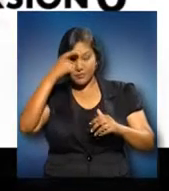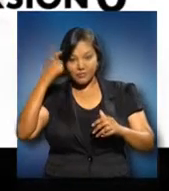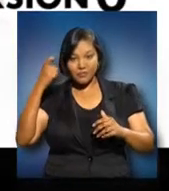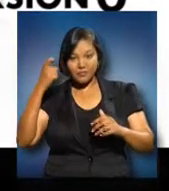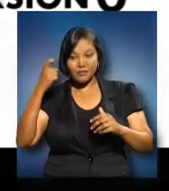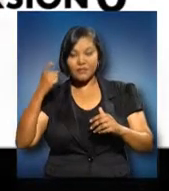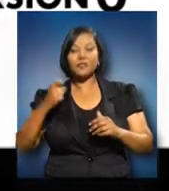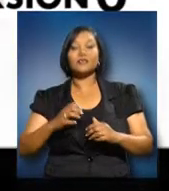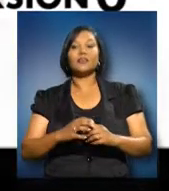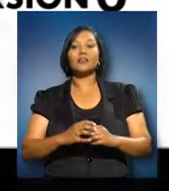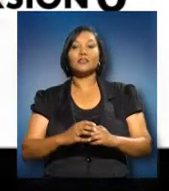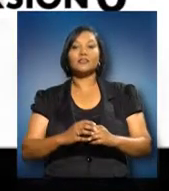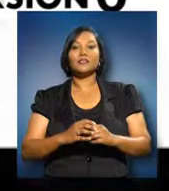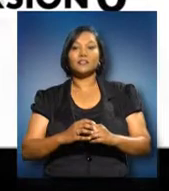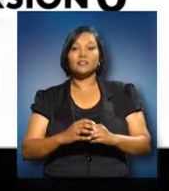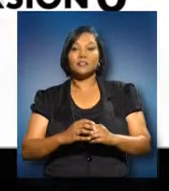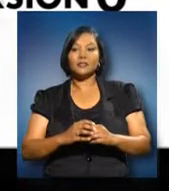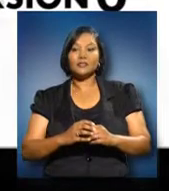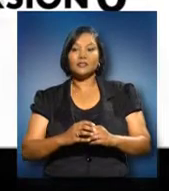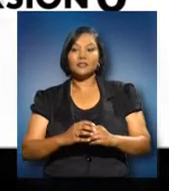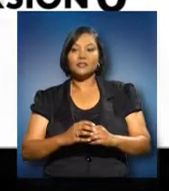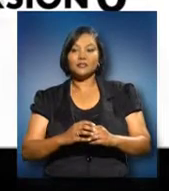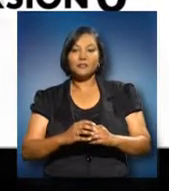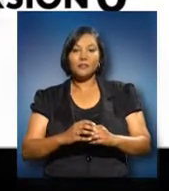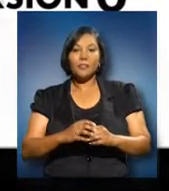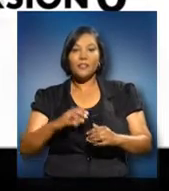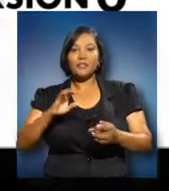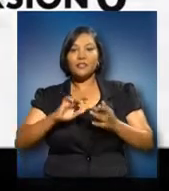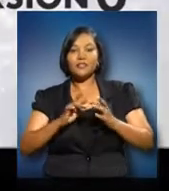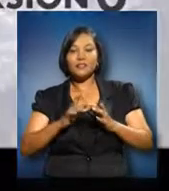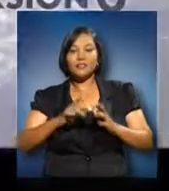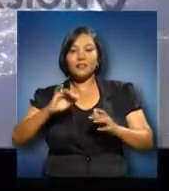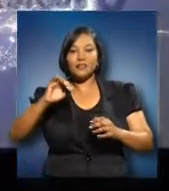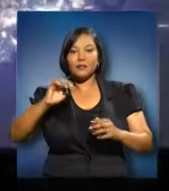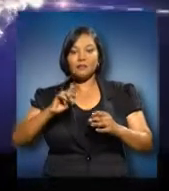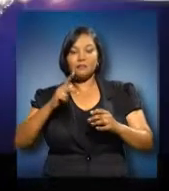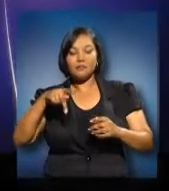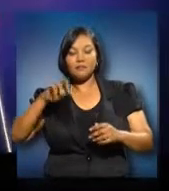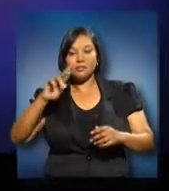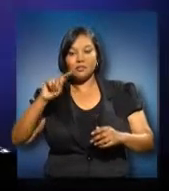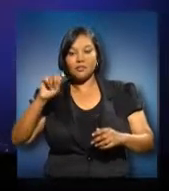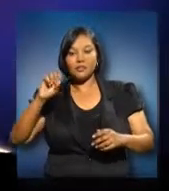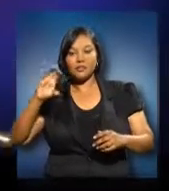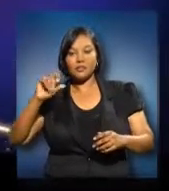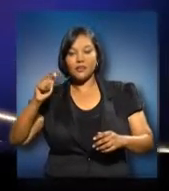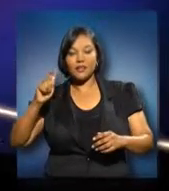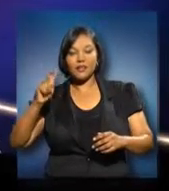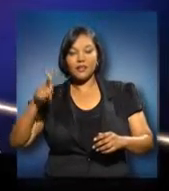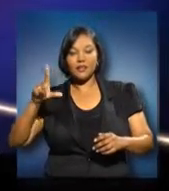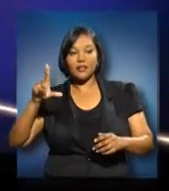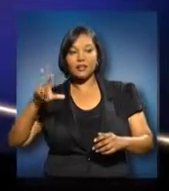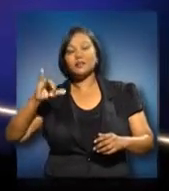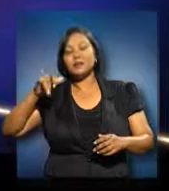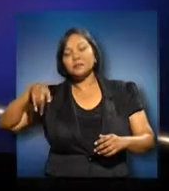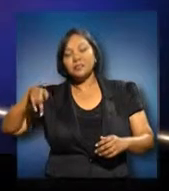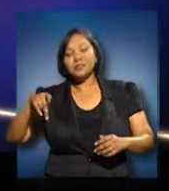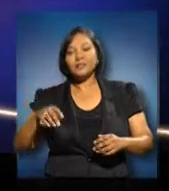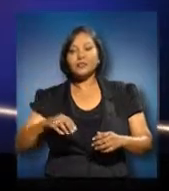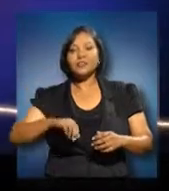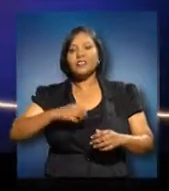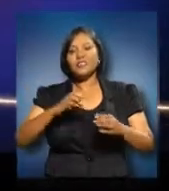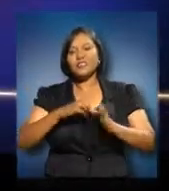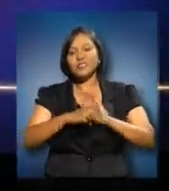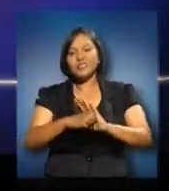version 6 or IPv6. Internet Protocol, or IP by itself, is something like the postal